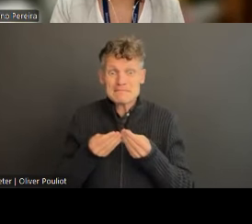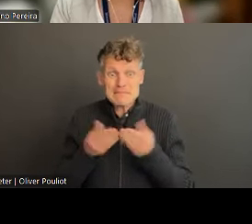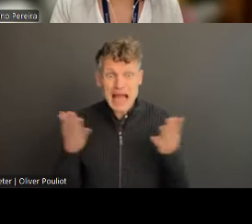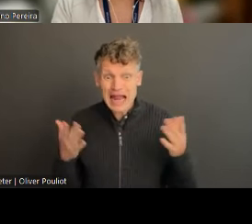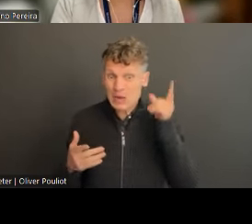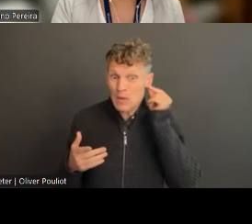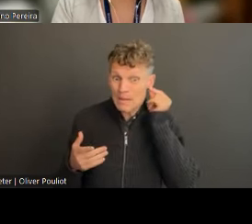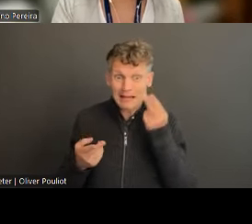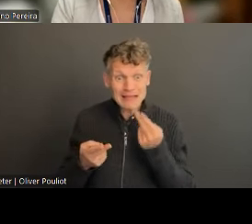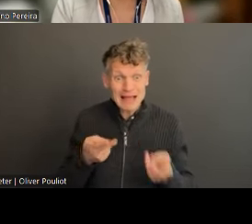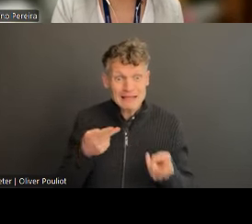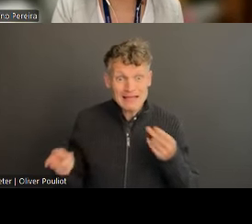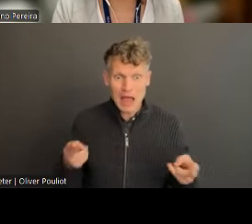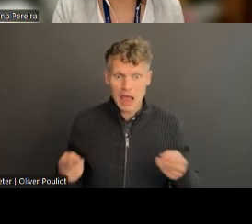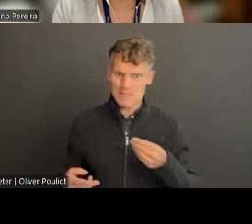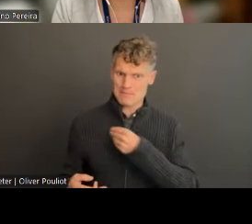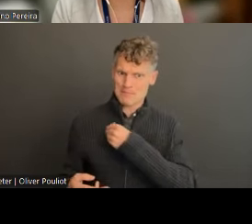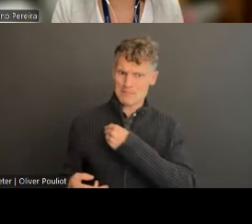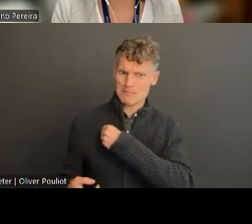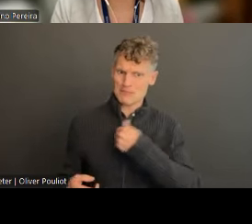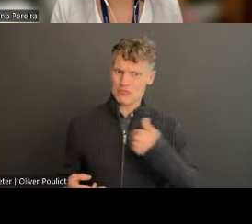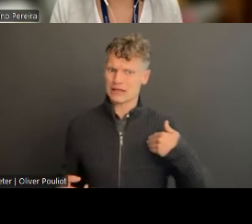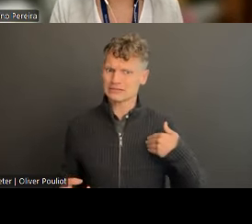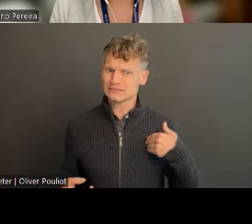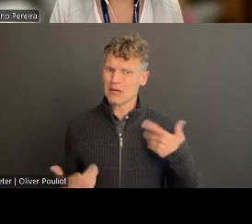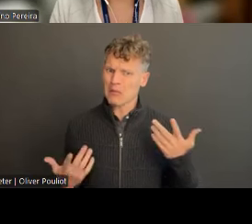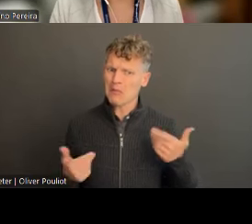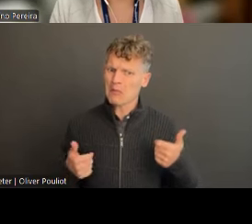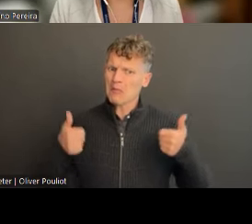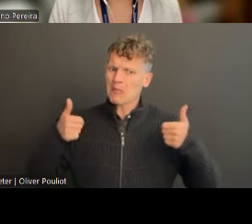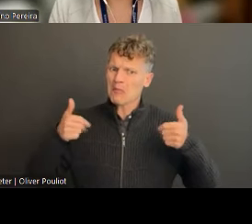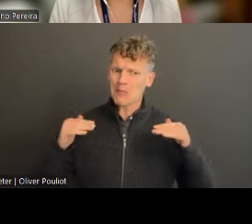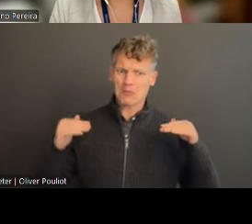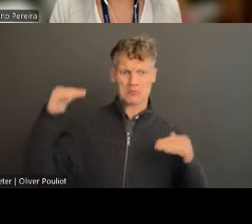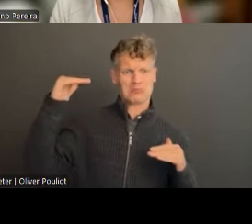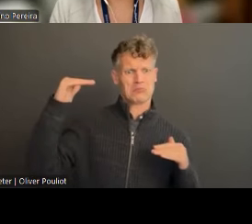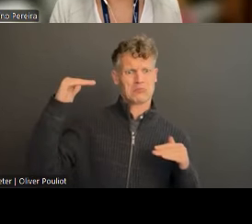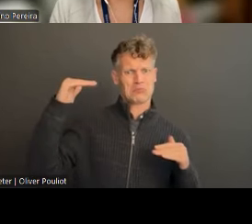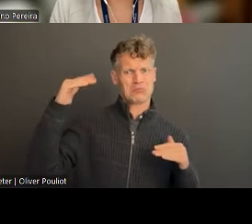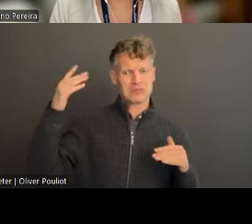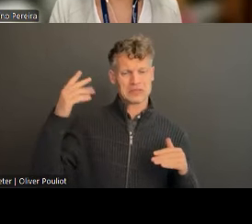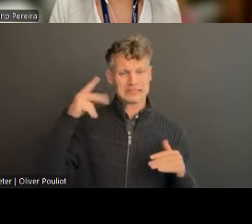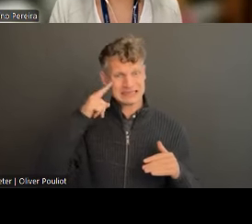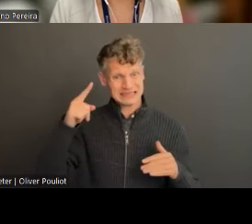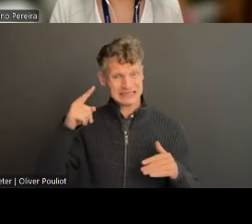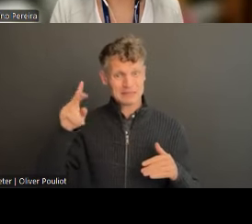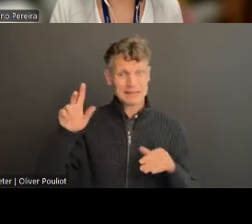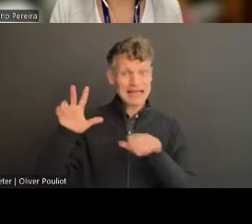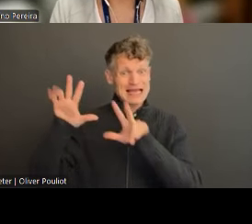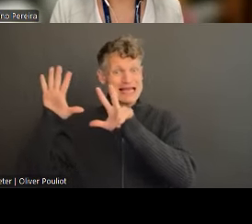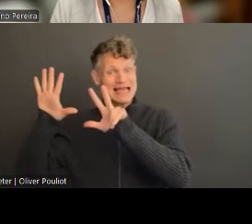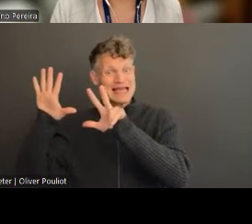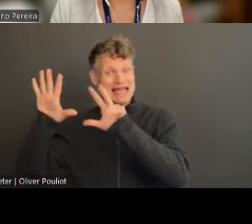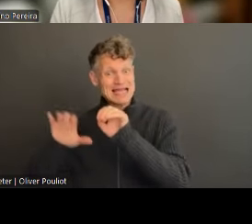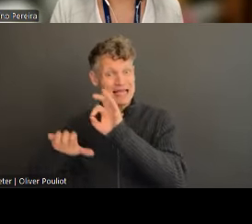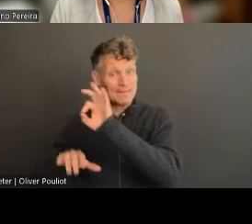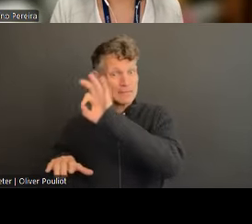you do this analysis and you see that 63% versus almost 80% in breast cancer and mortality,